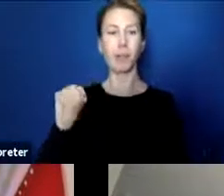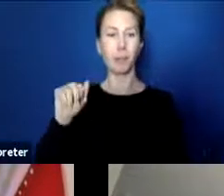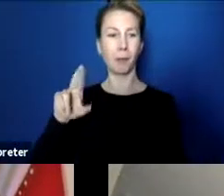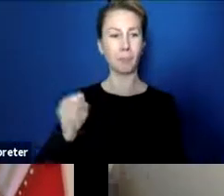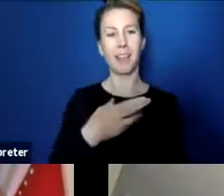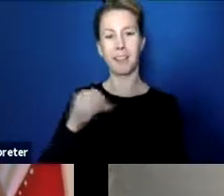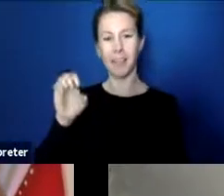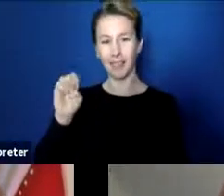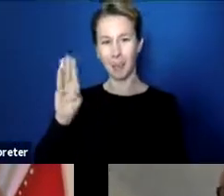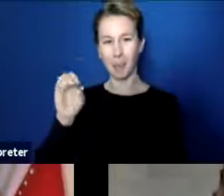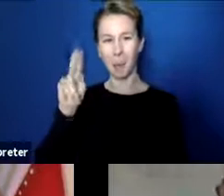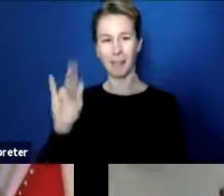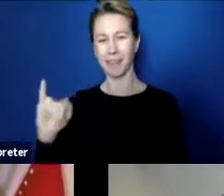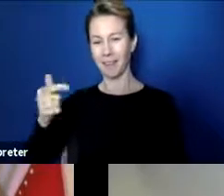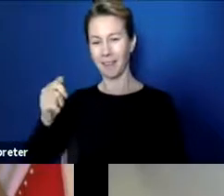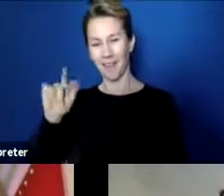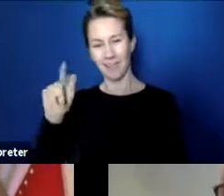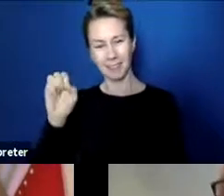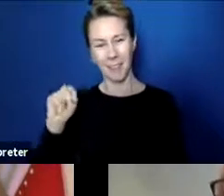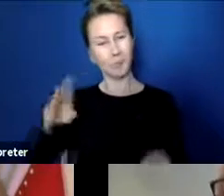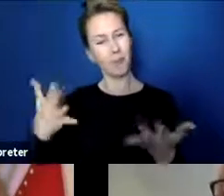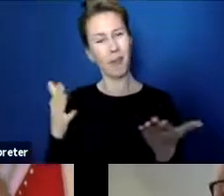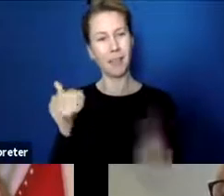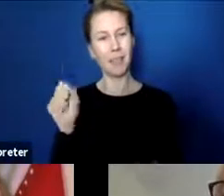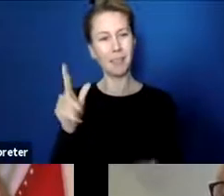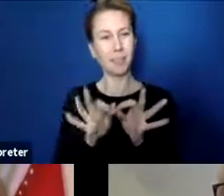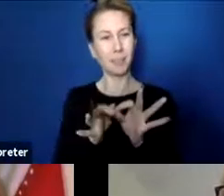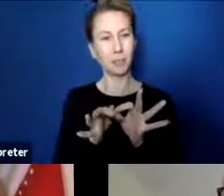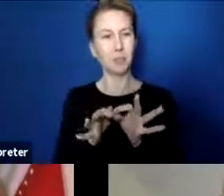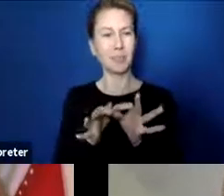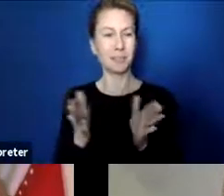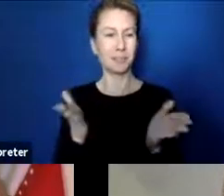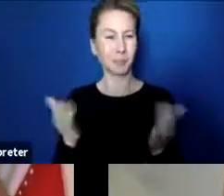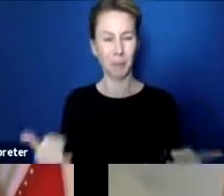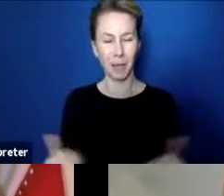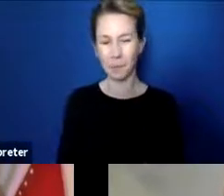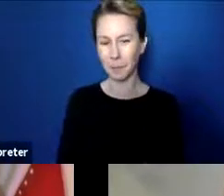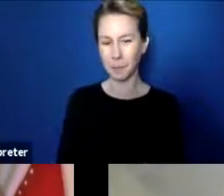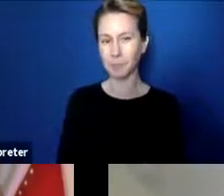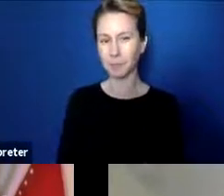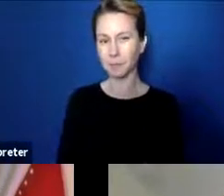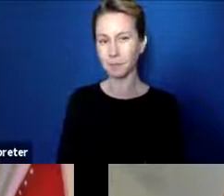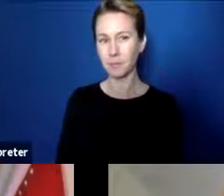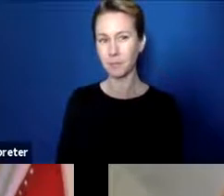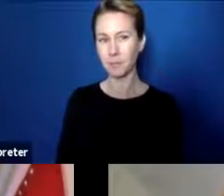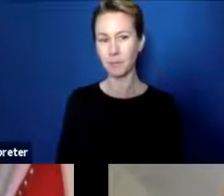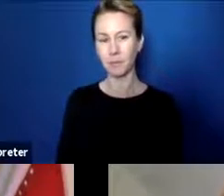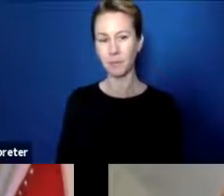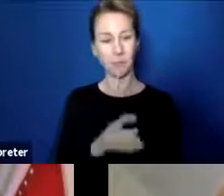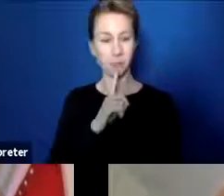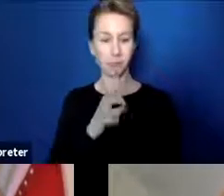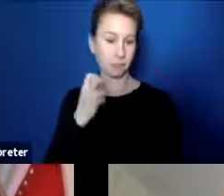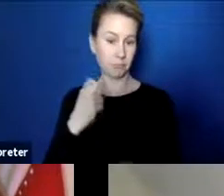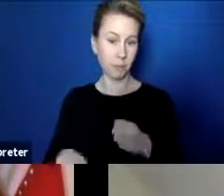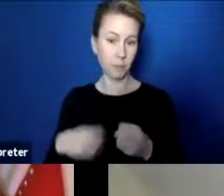Thank you, Tammy. Thank you so much for that intro. Thank you, Glenn Fishman, for your behind the scenes work. Thank you to our panelists. Thank